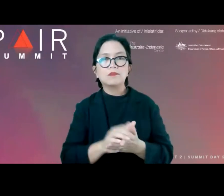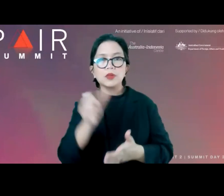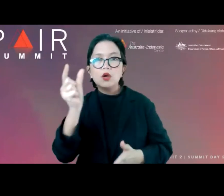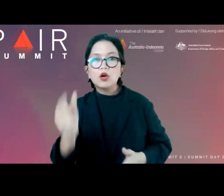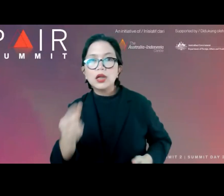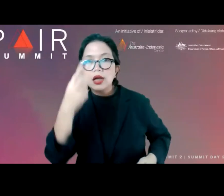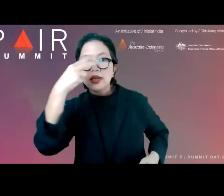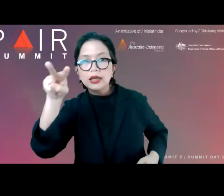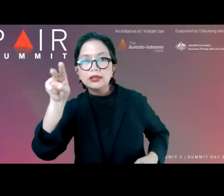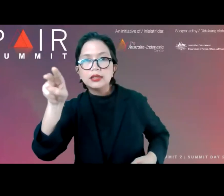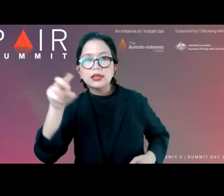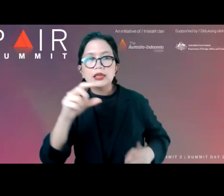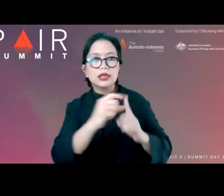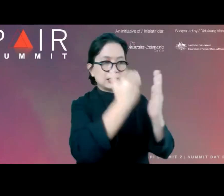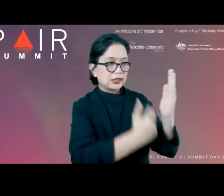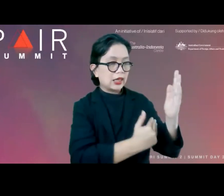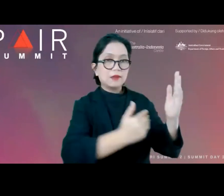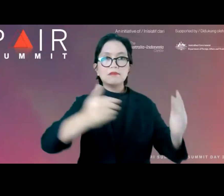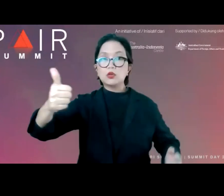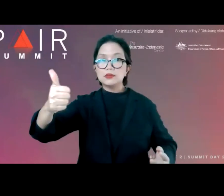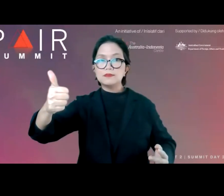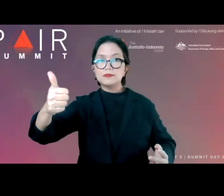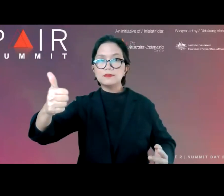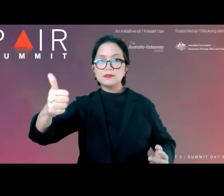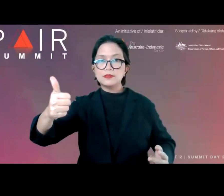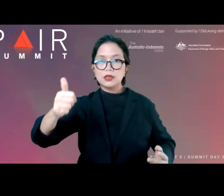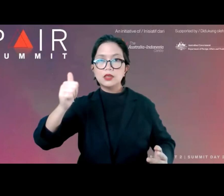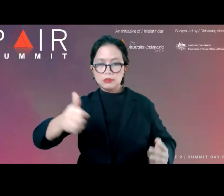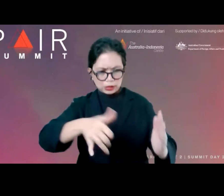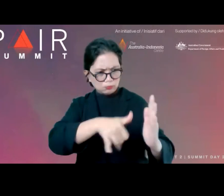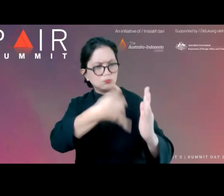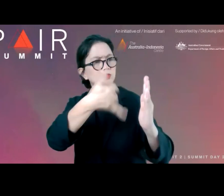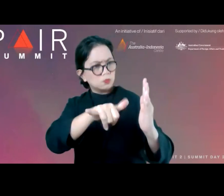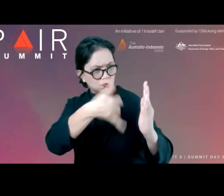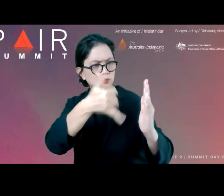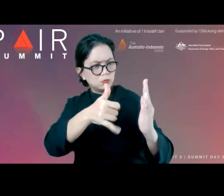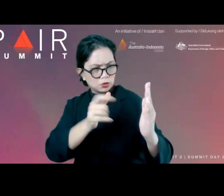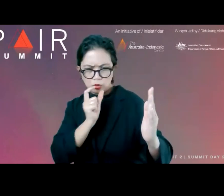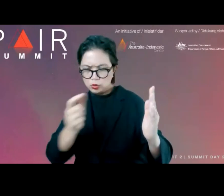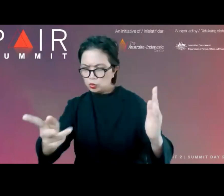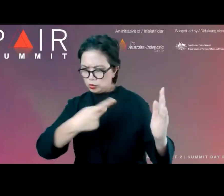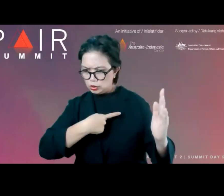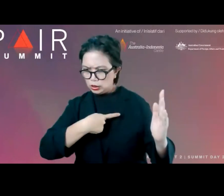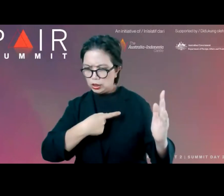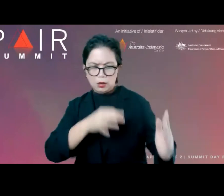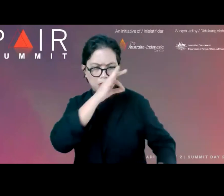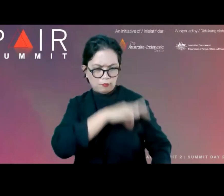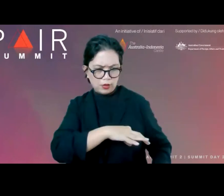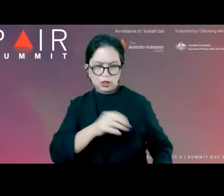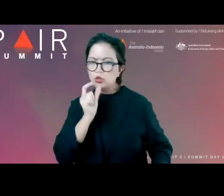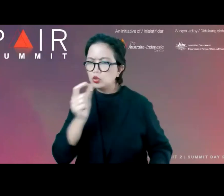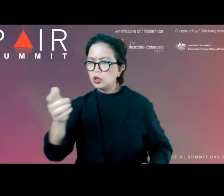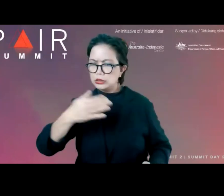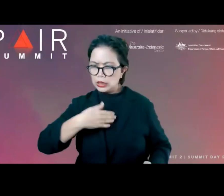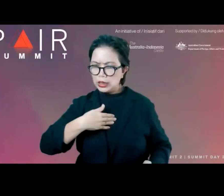able to analyze that data for myself at my facility and seeing what it means for me, they will see that as a positive development